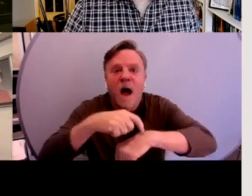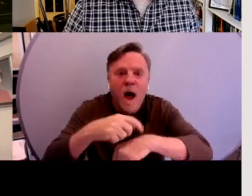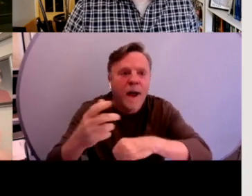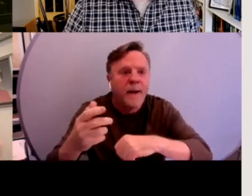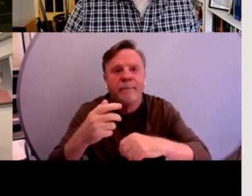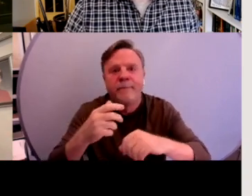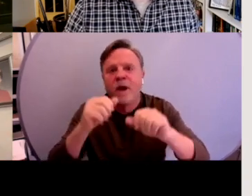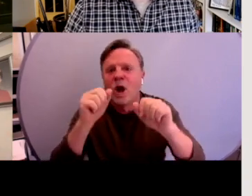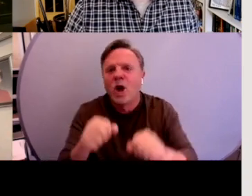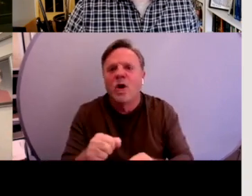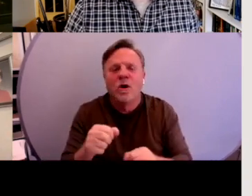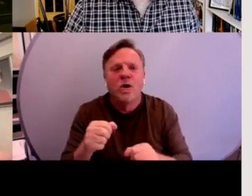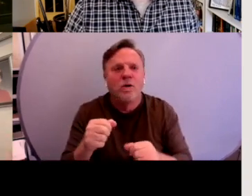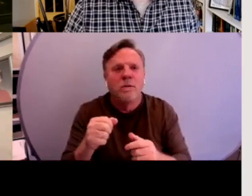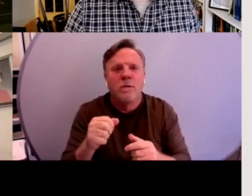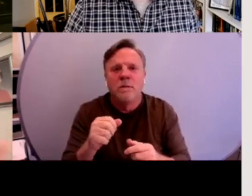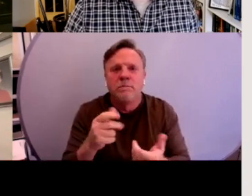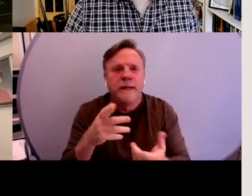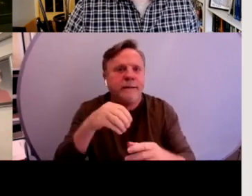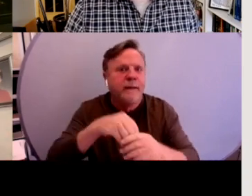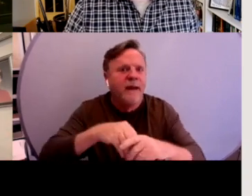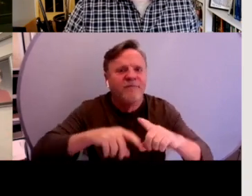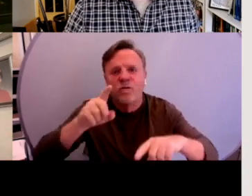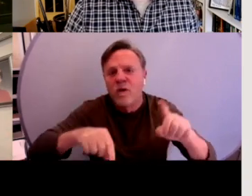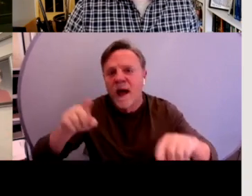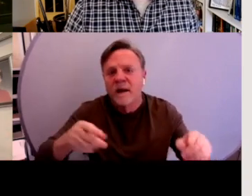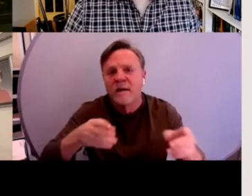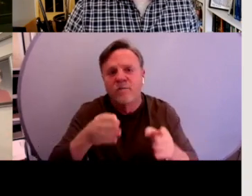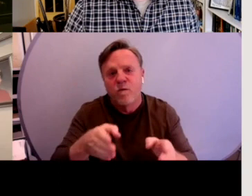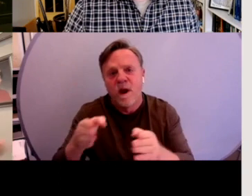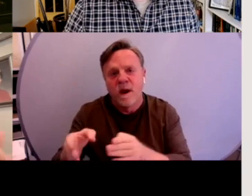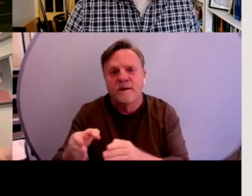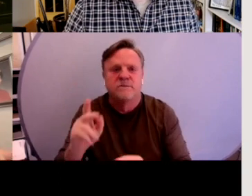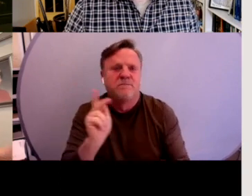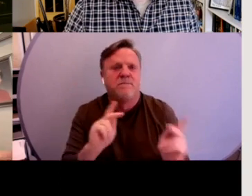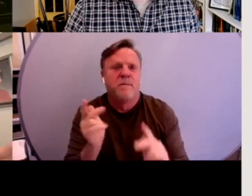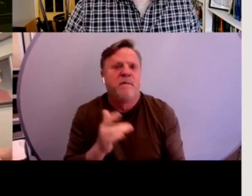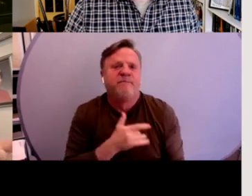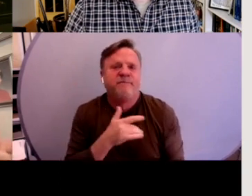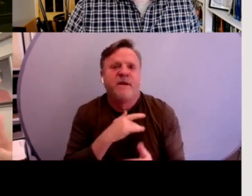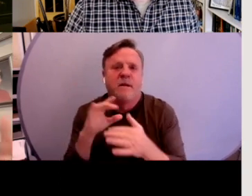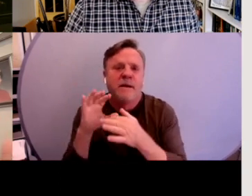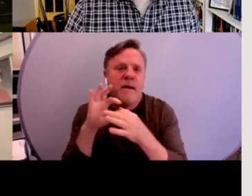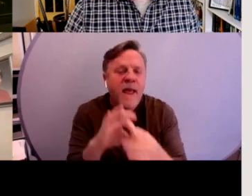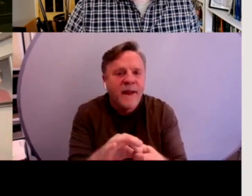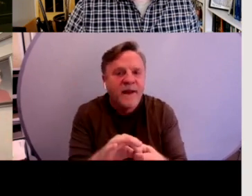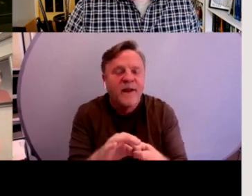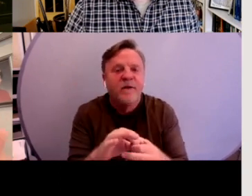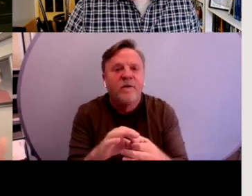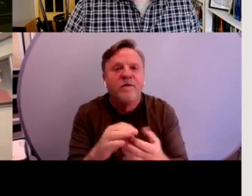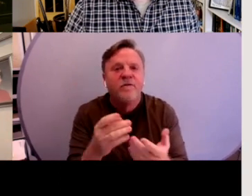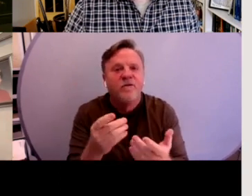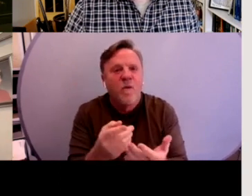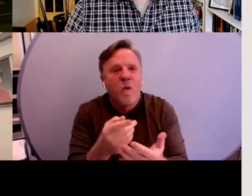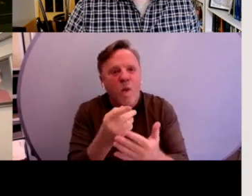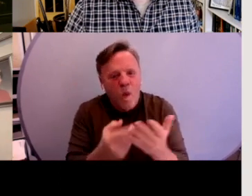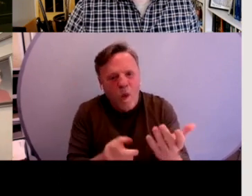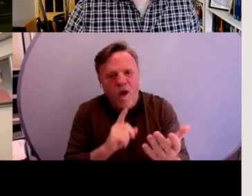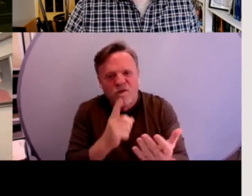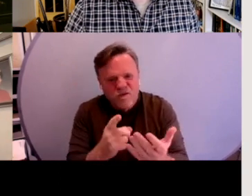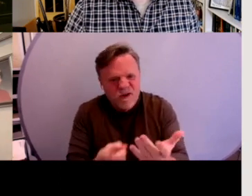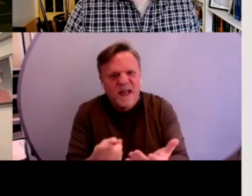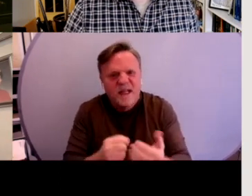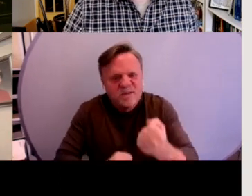in it can be in a variety of ways where people feel connected to what undergirds them and grounds